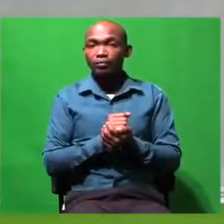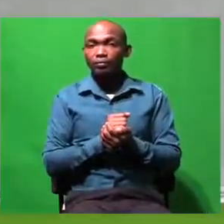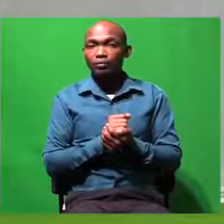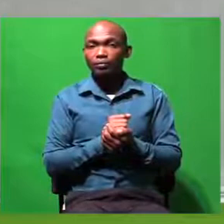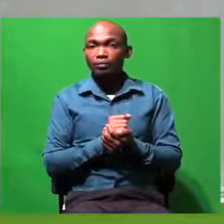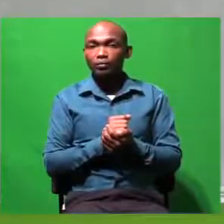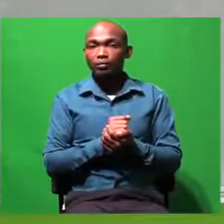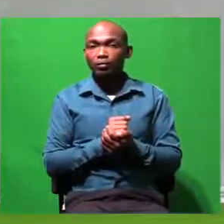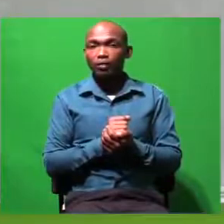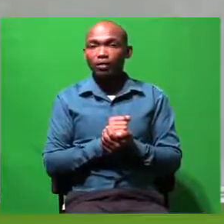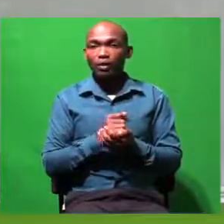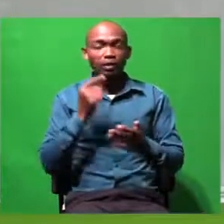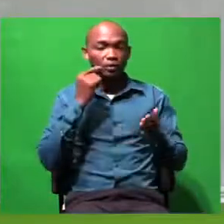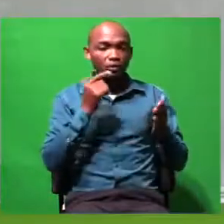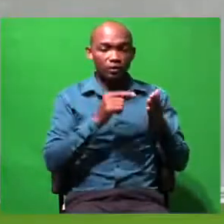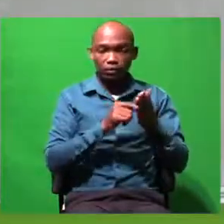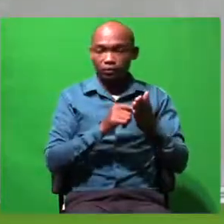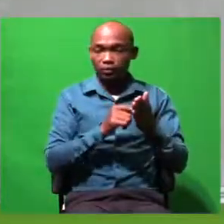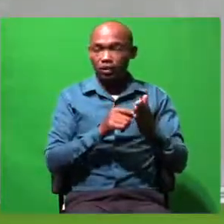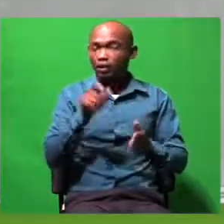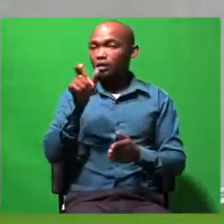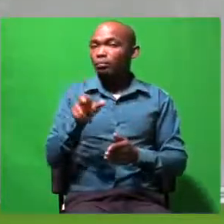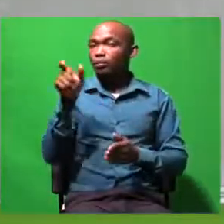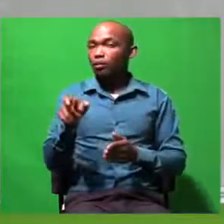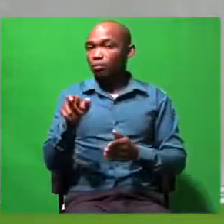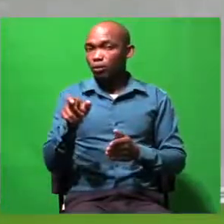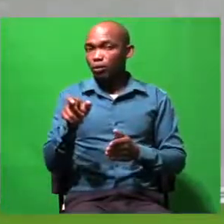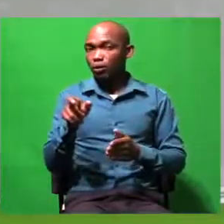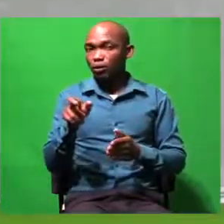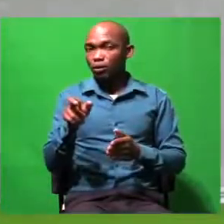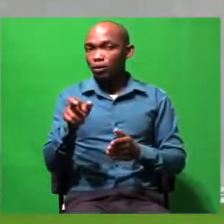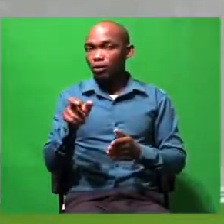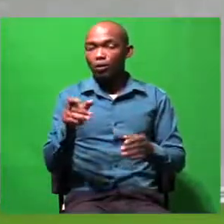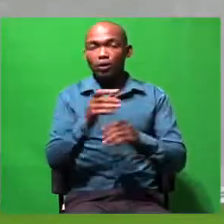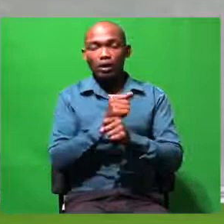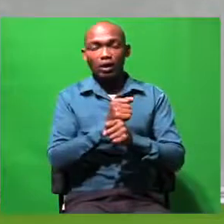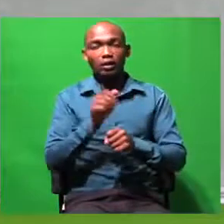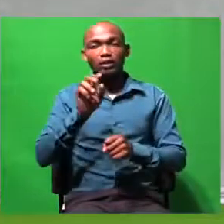Social services. For example, the people who are affected by